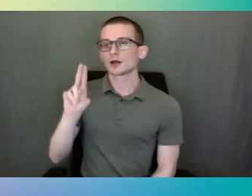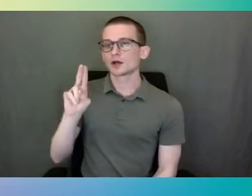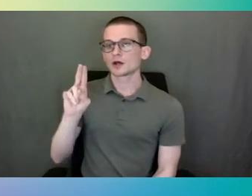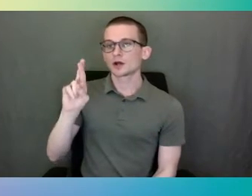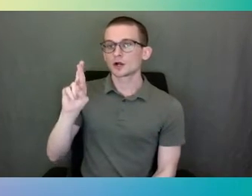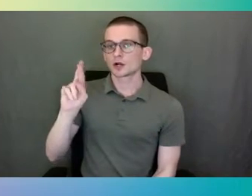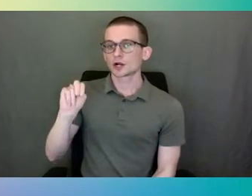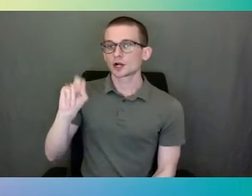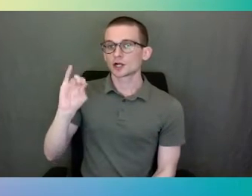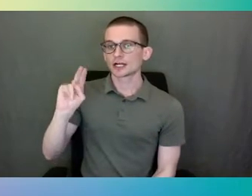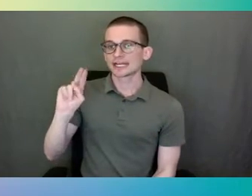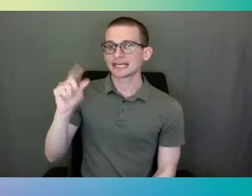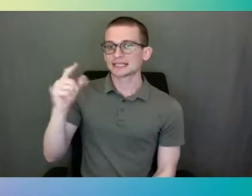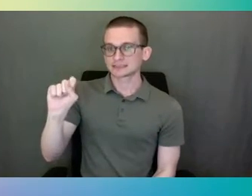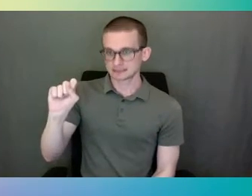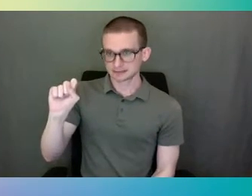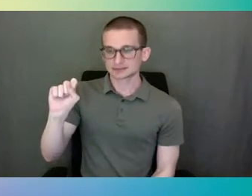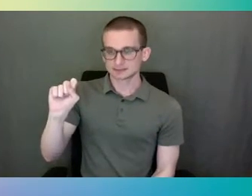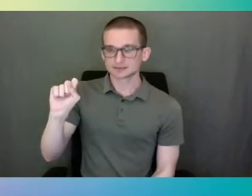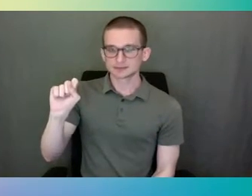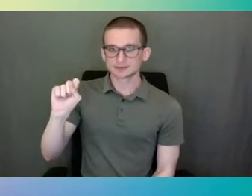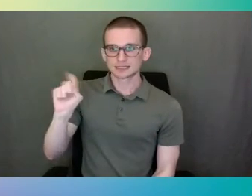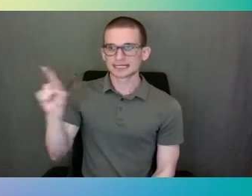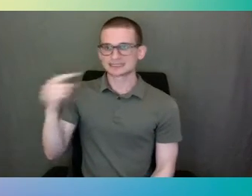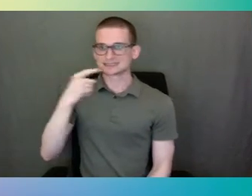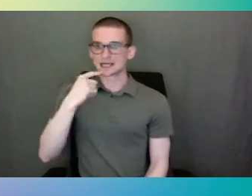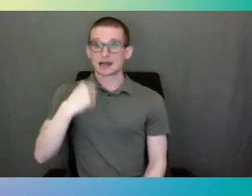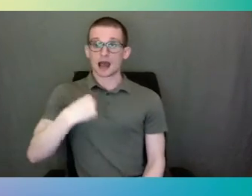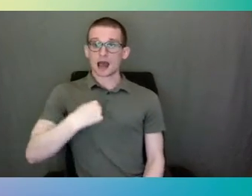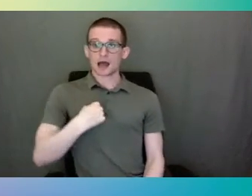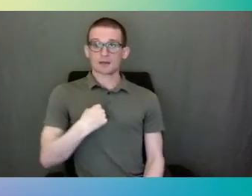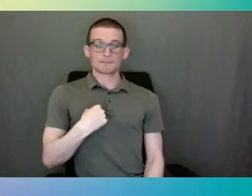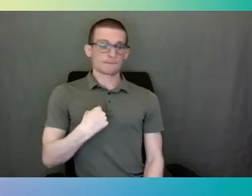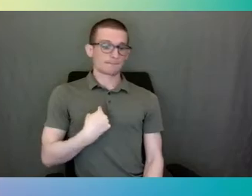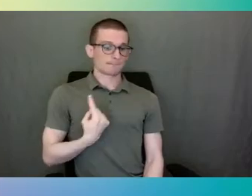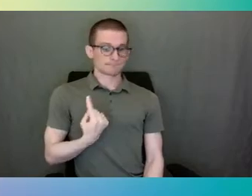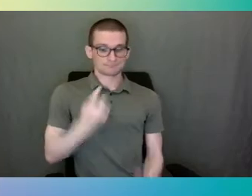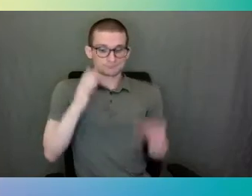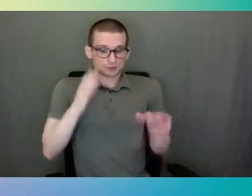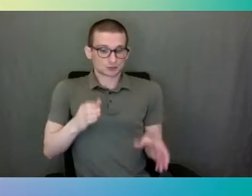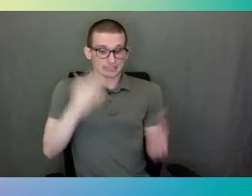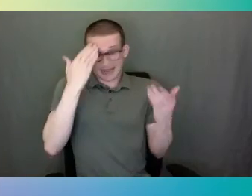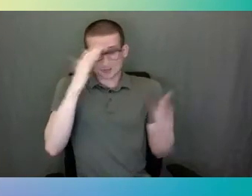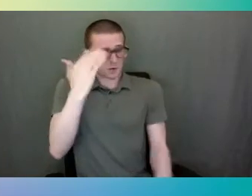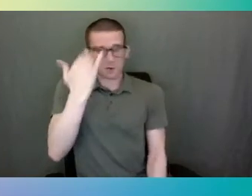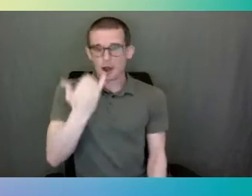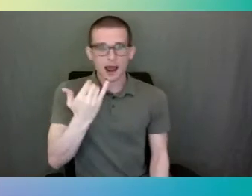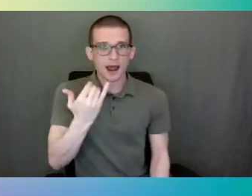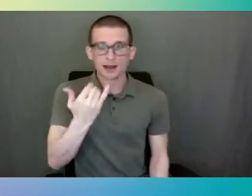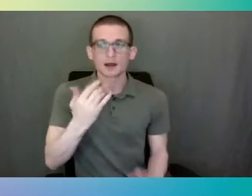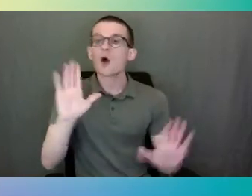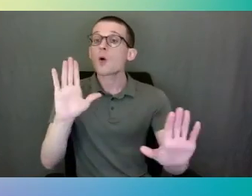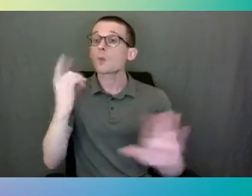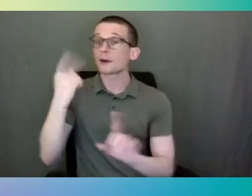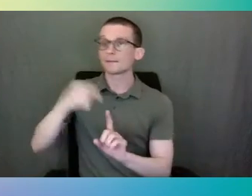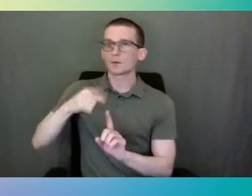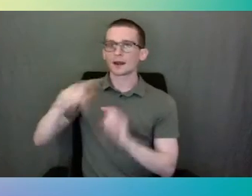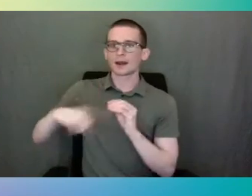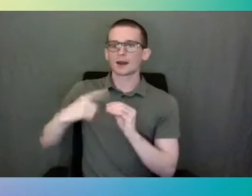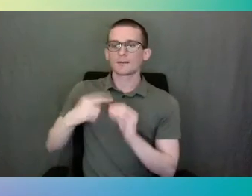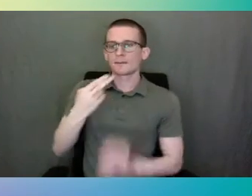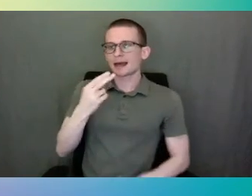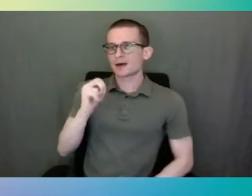Urning, and he says, I am one of these people, don't know why I am one of these people. Oh, one point I want to say about Heinrich